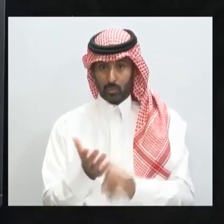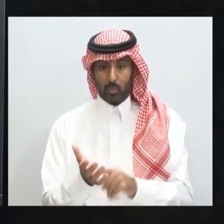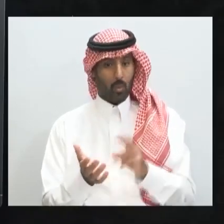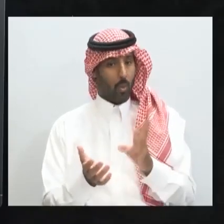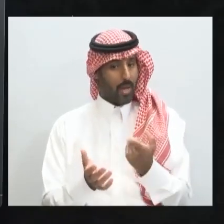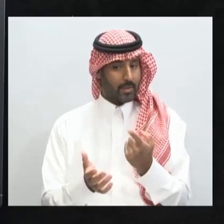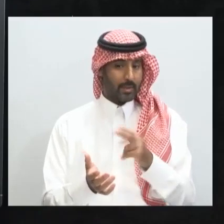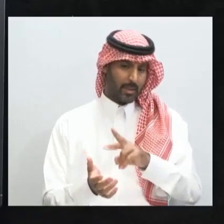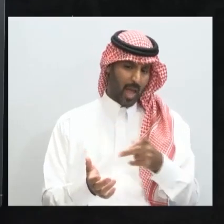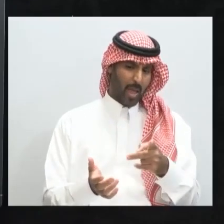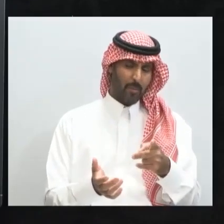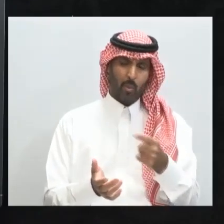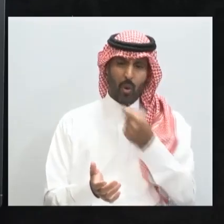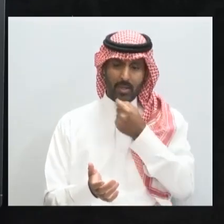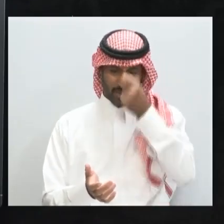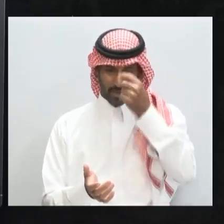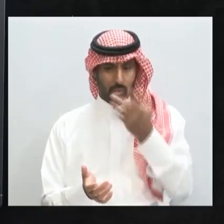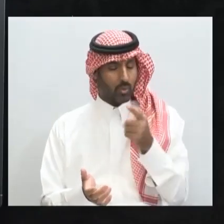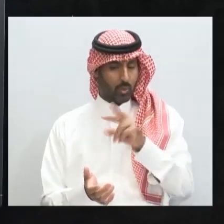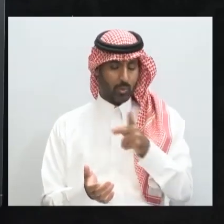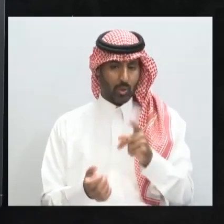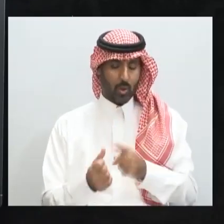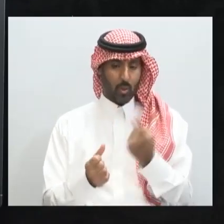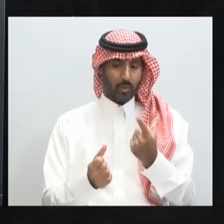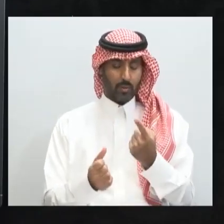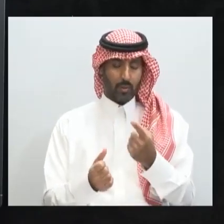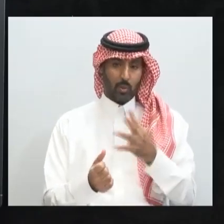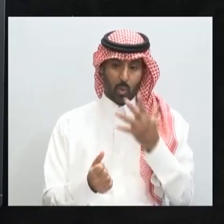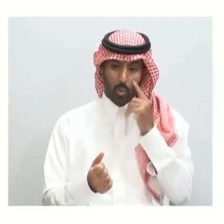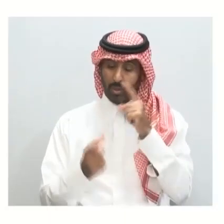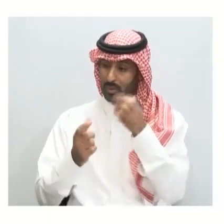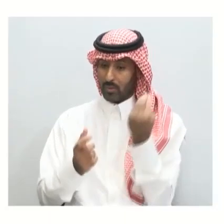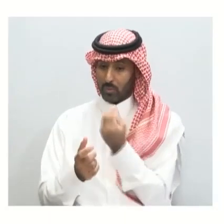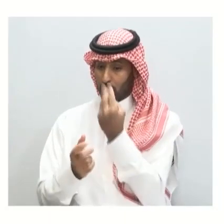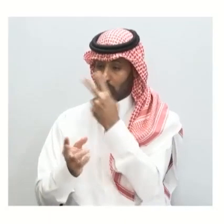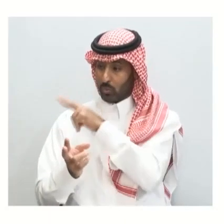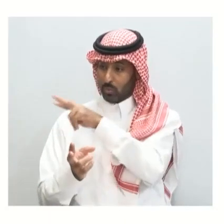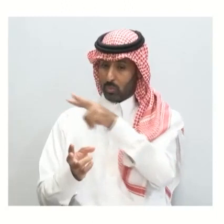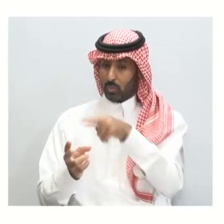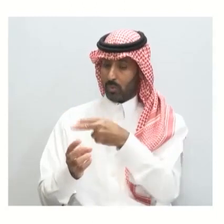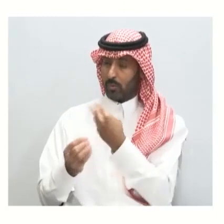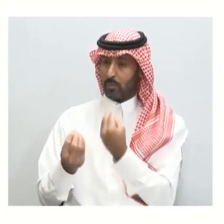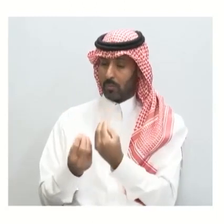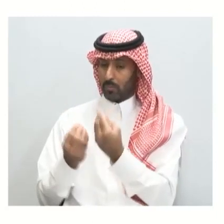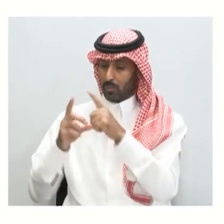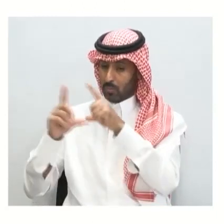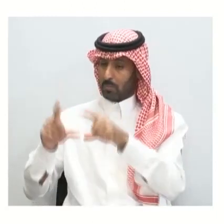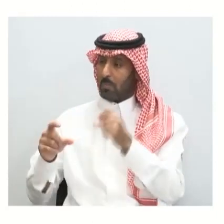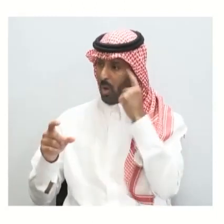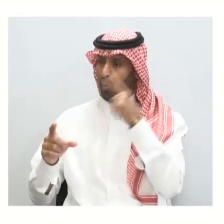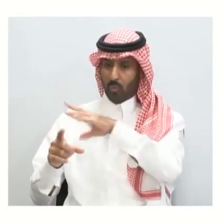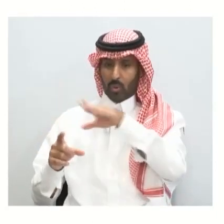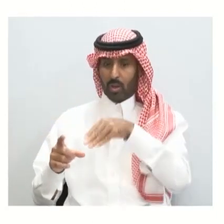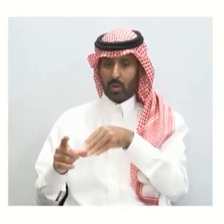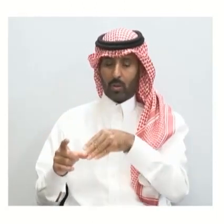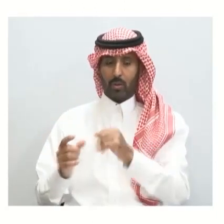what type of adjective you have here. Now, the first thing, the new gallery is extremely or completely popular. You